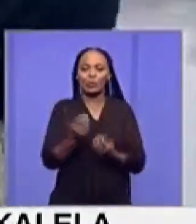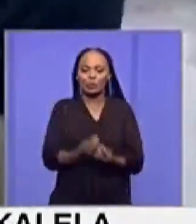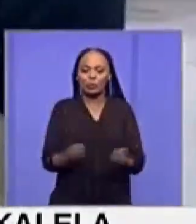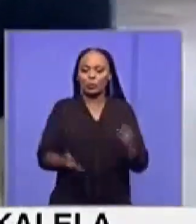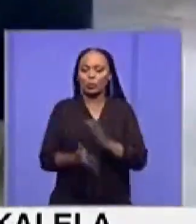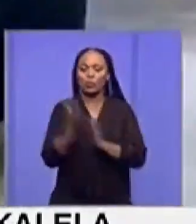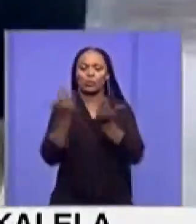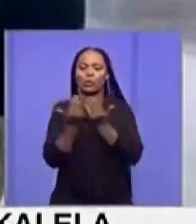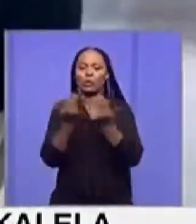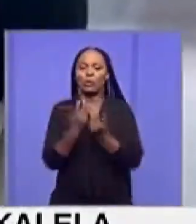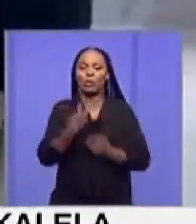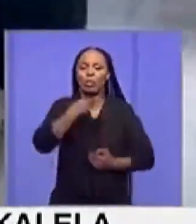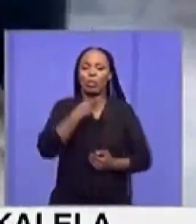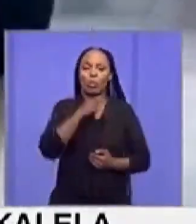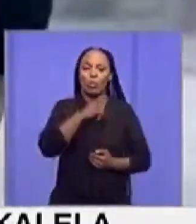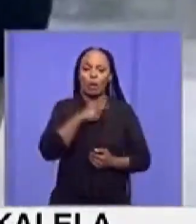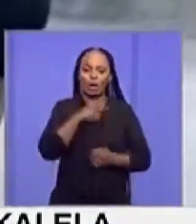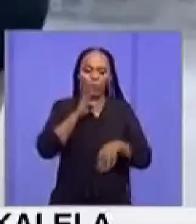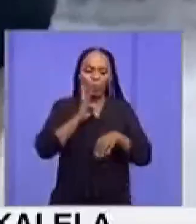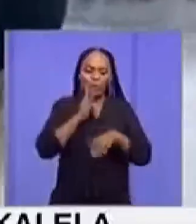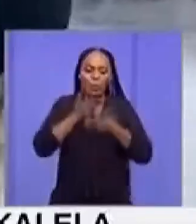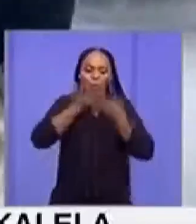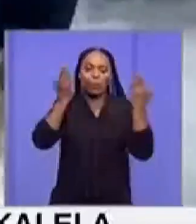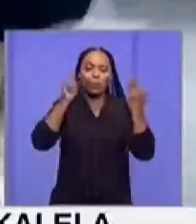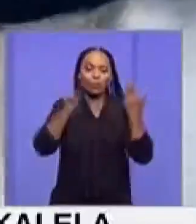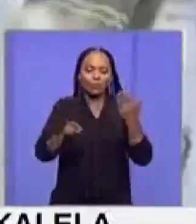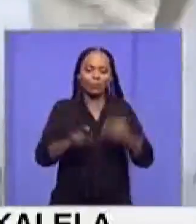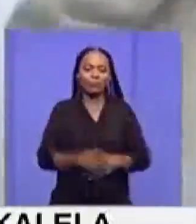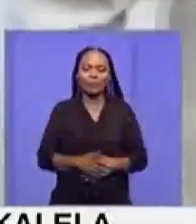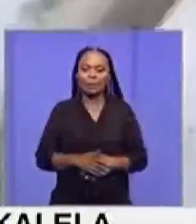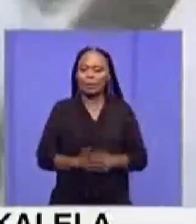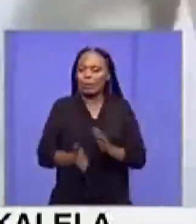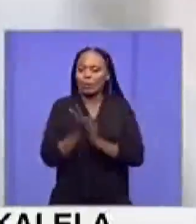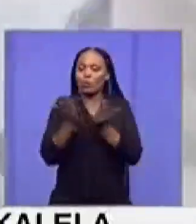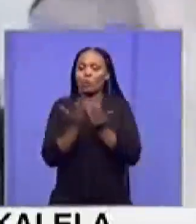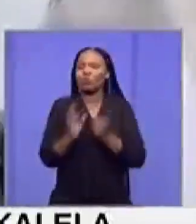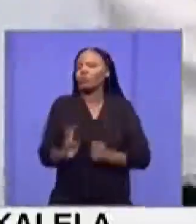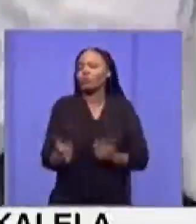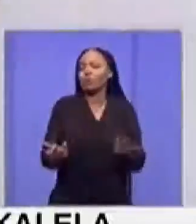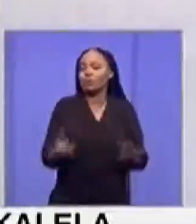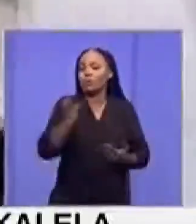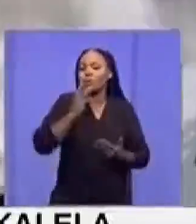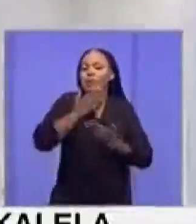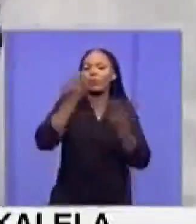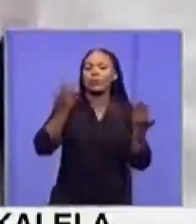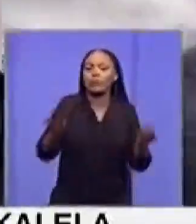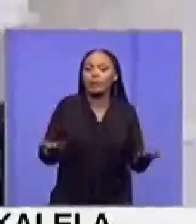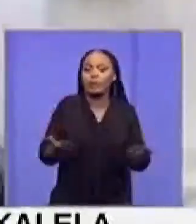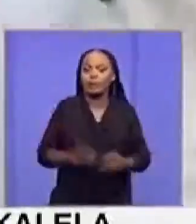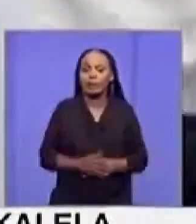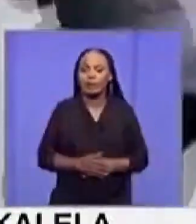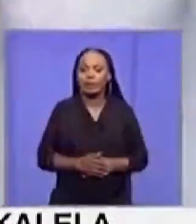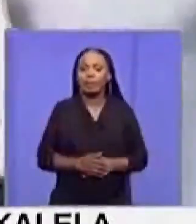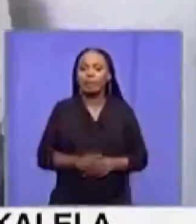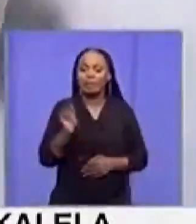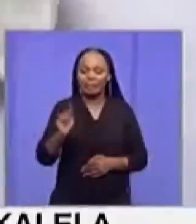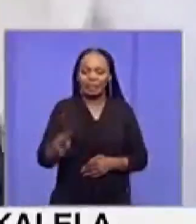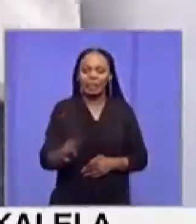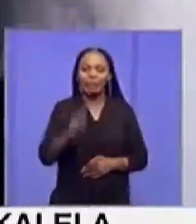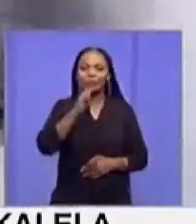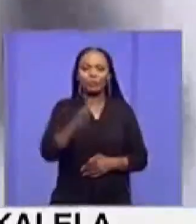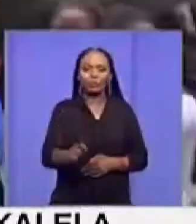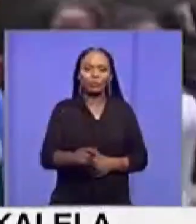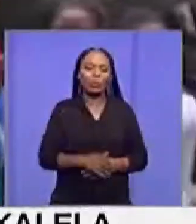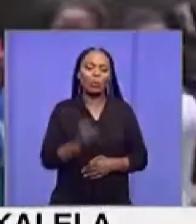school because of the crisis, because they can't go to school when there's no water. It's going to be a disaster